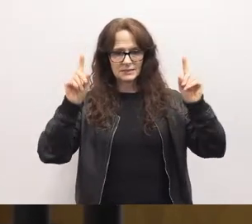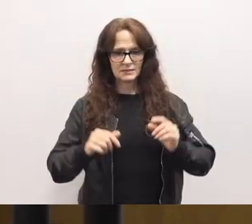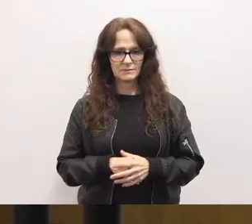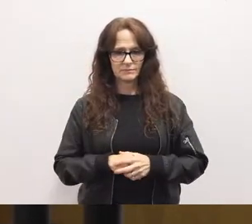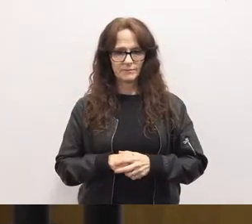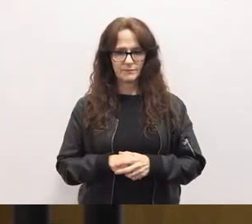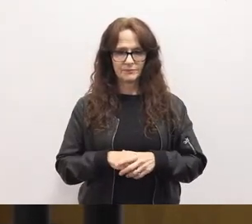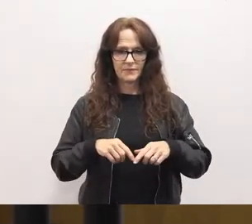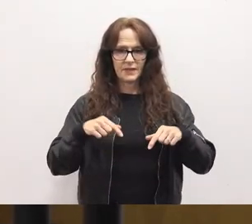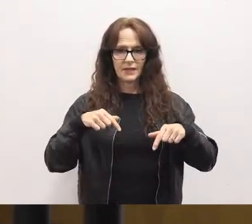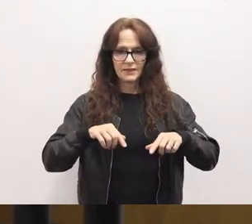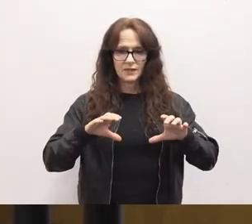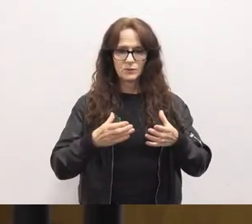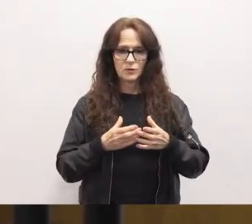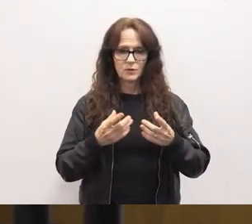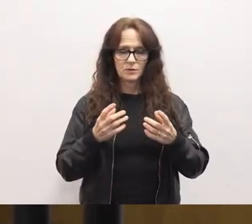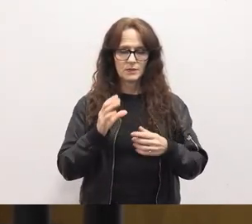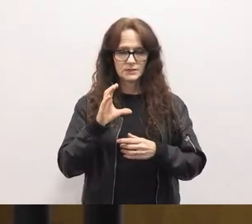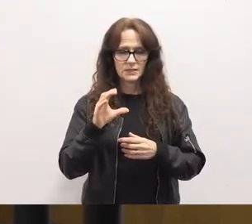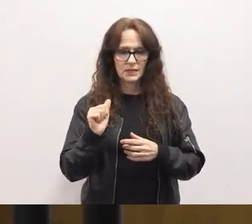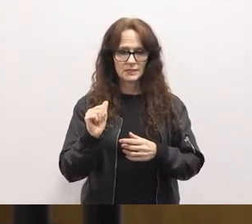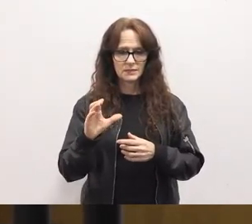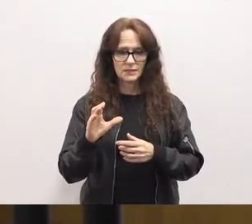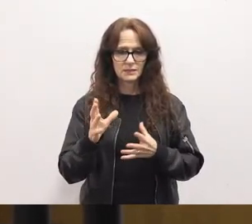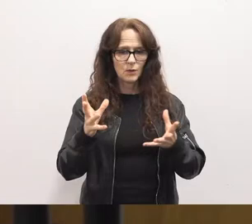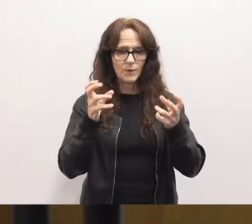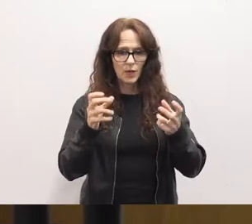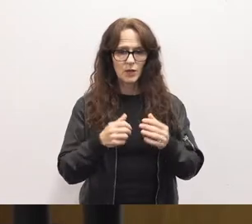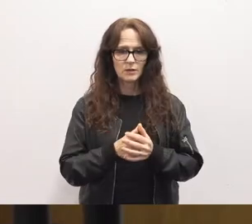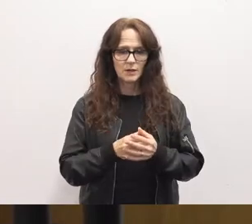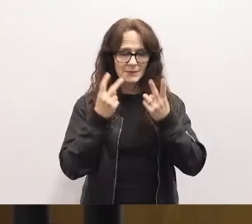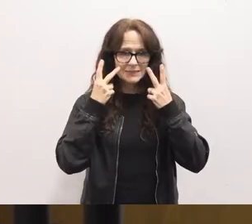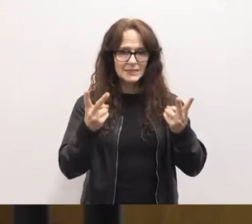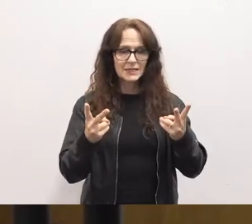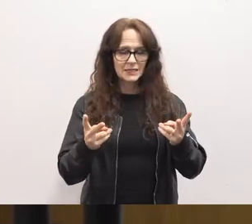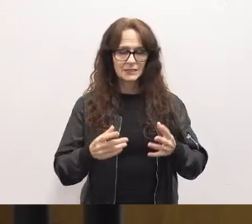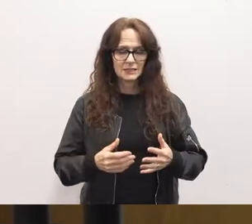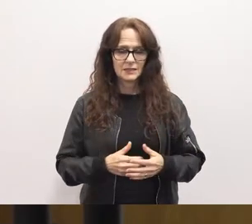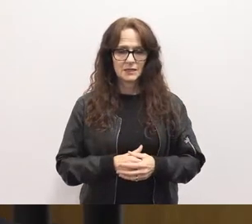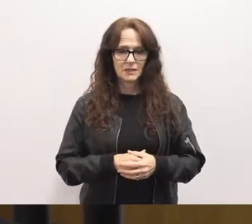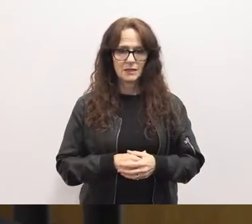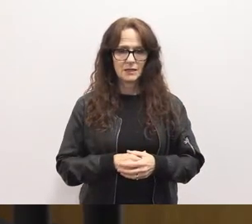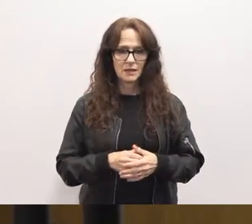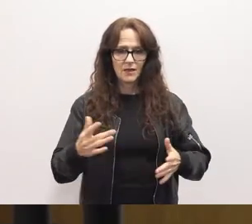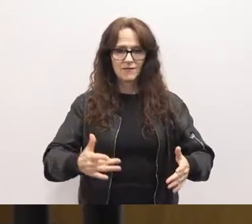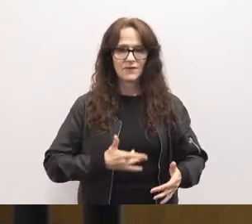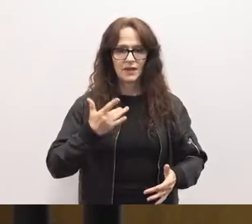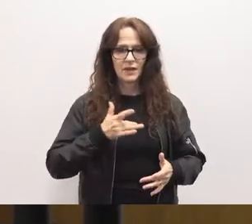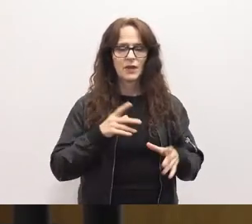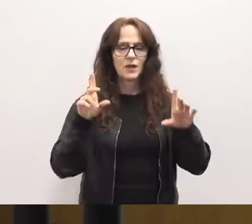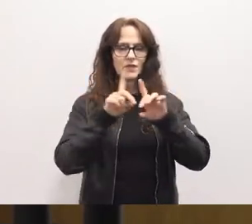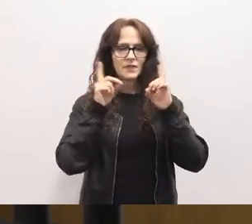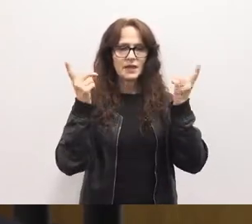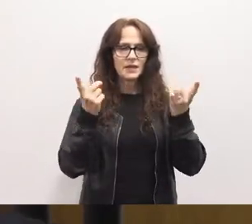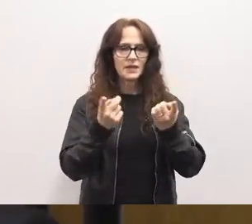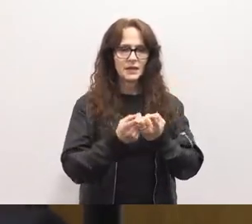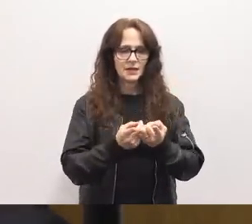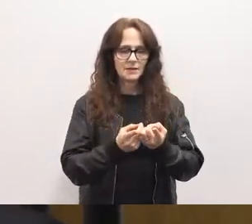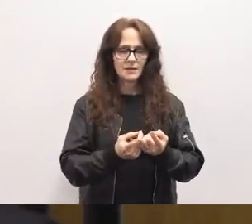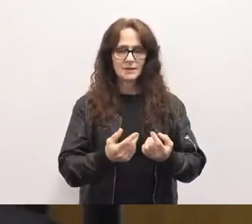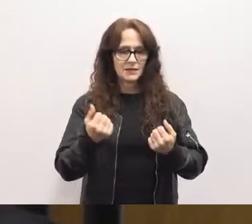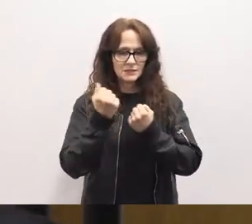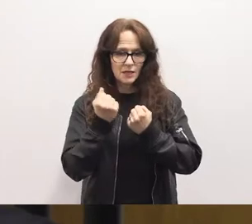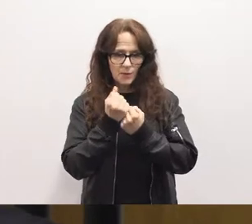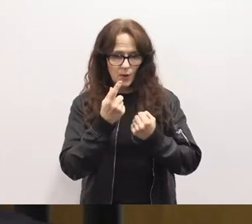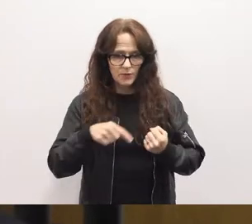This group, all they want to do is be heard. They just want to be seen. They want to feel that the district has their back like every